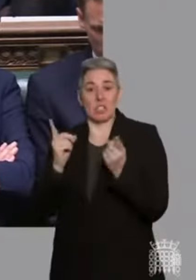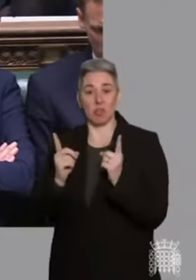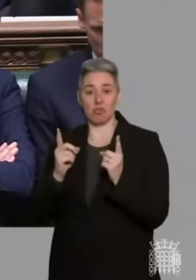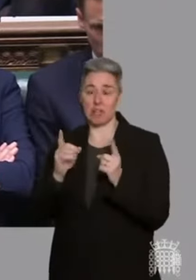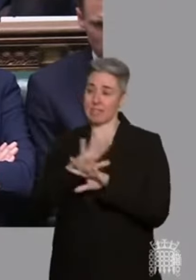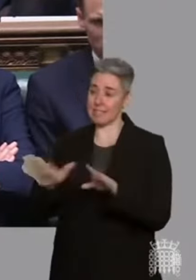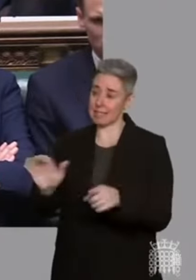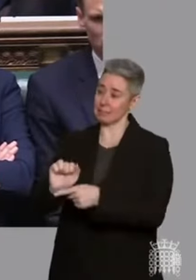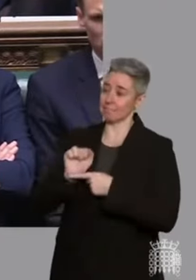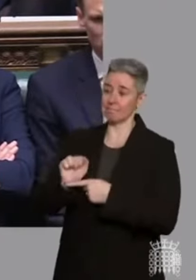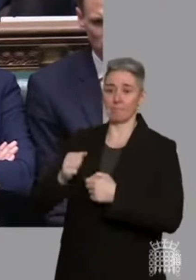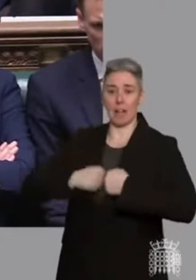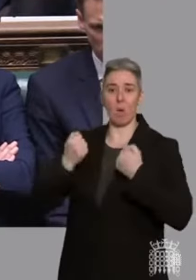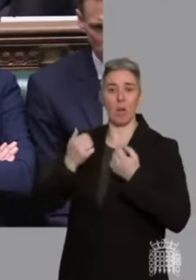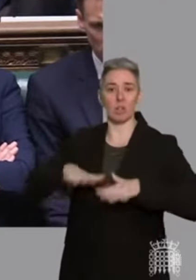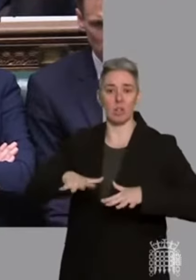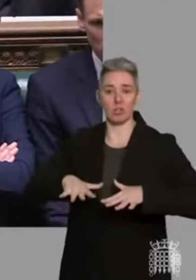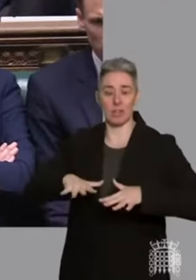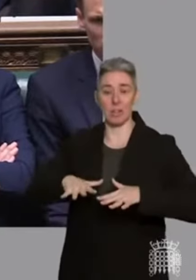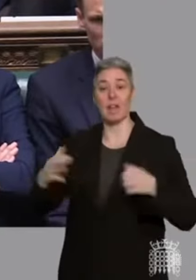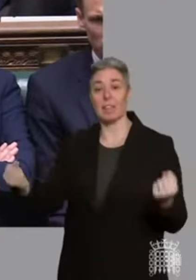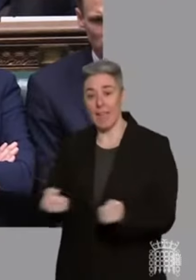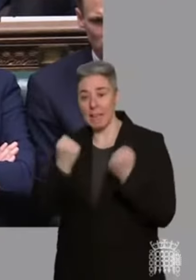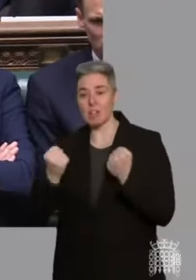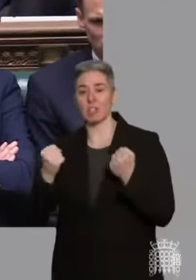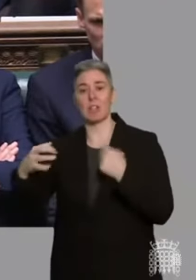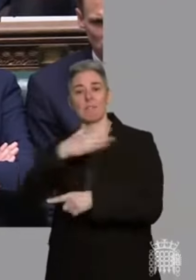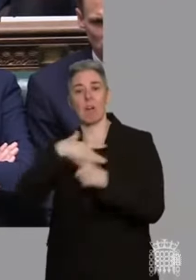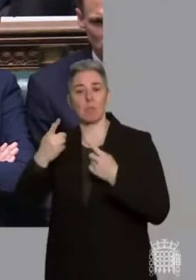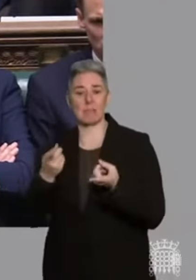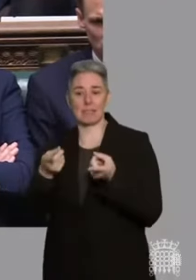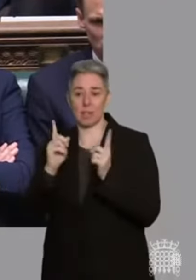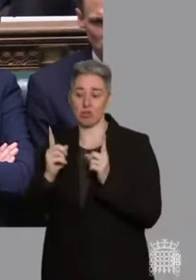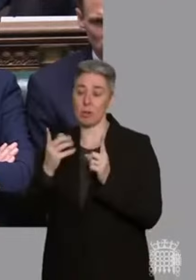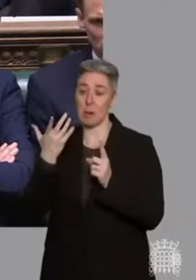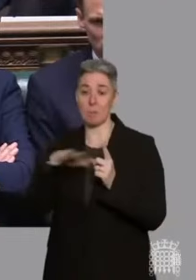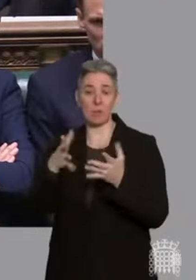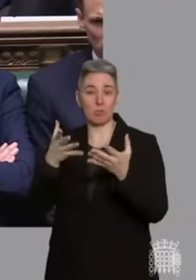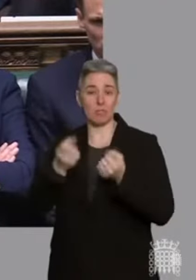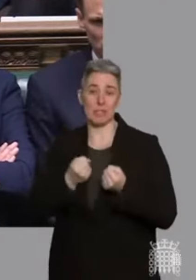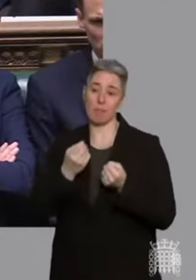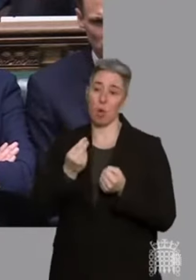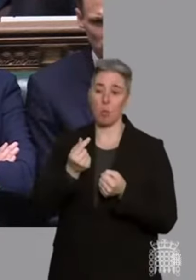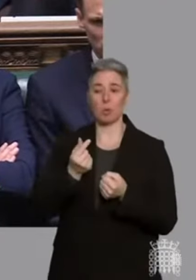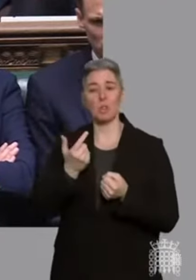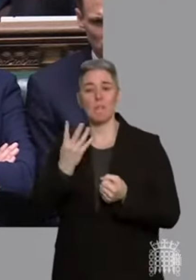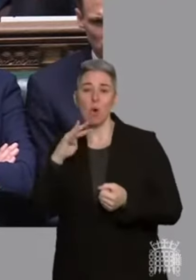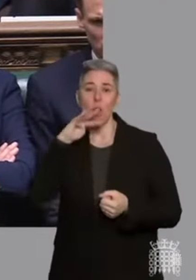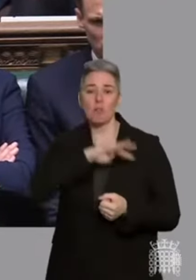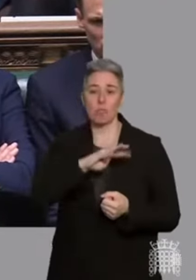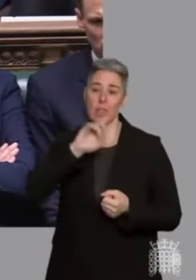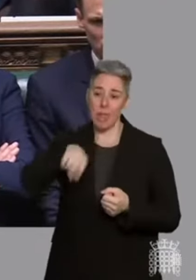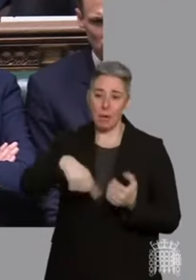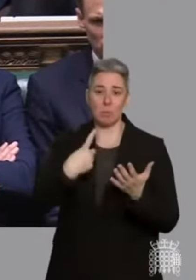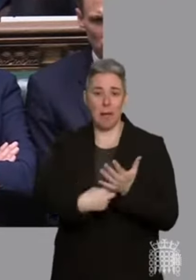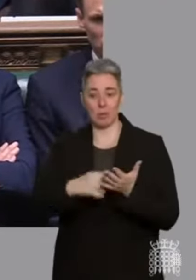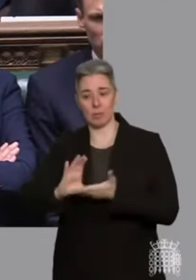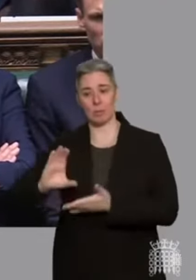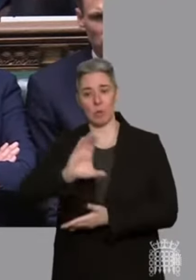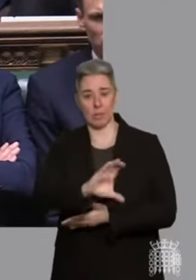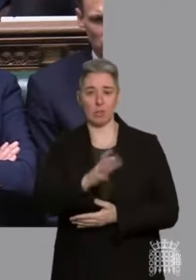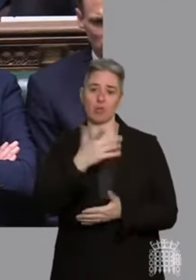Secretaries received nearly £400,000 worth of donations from Lisbeth Rousing. It's her money behind the court case that will